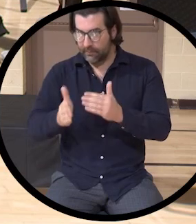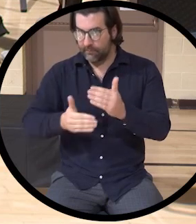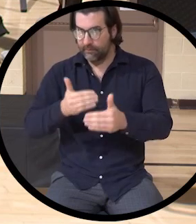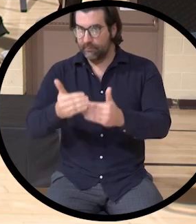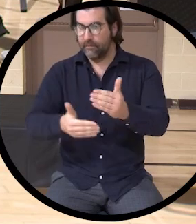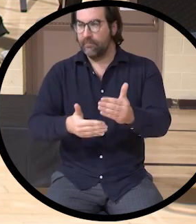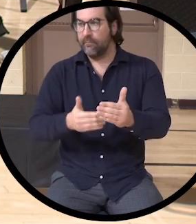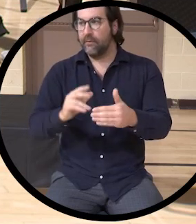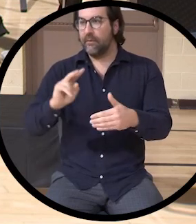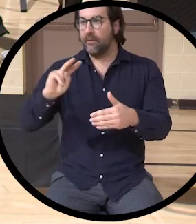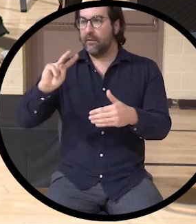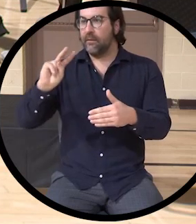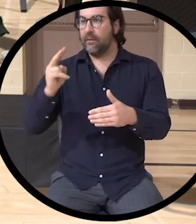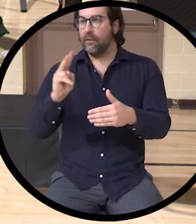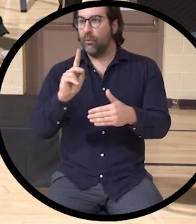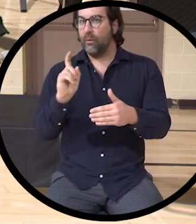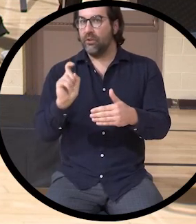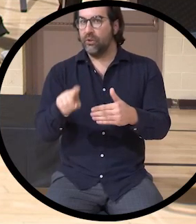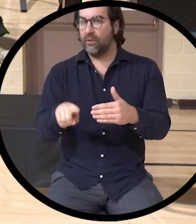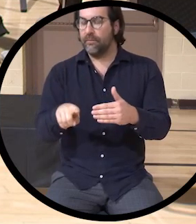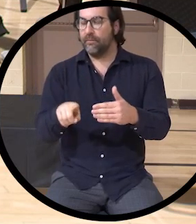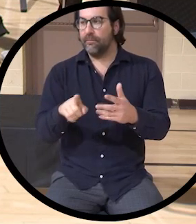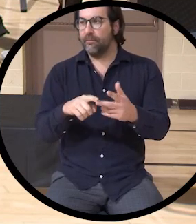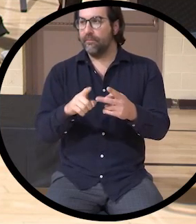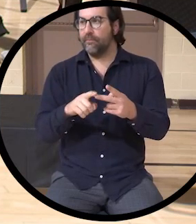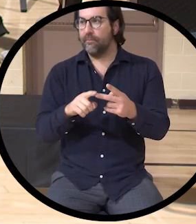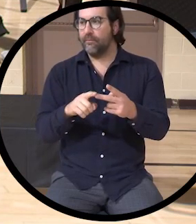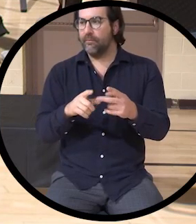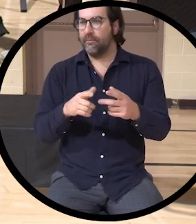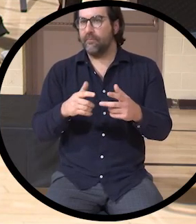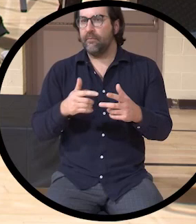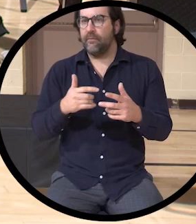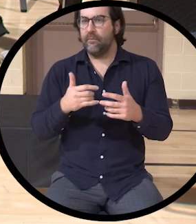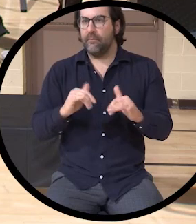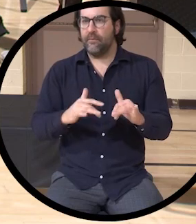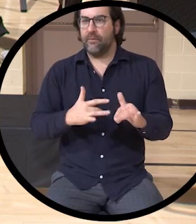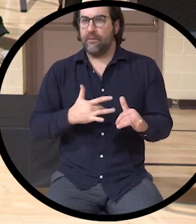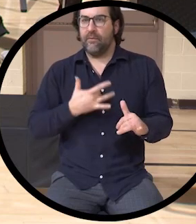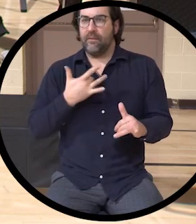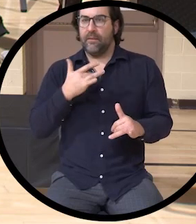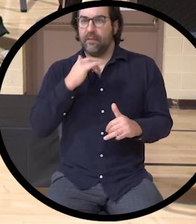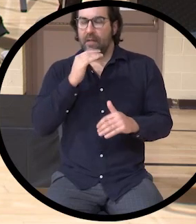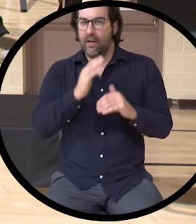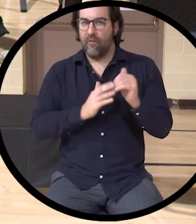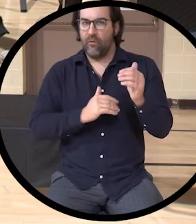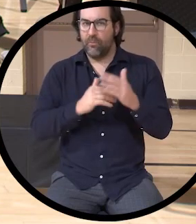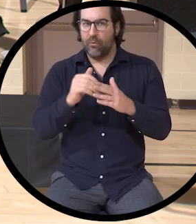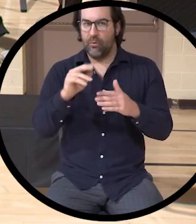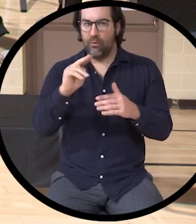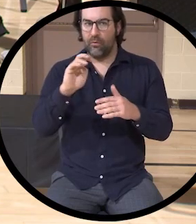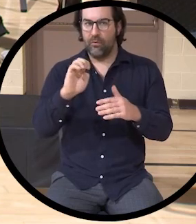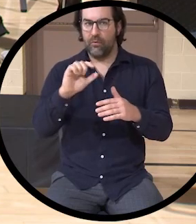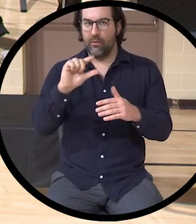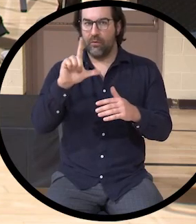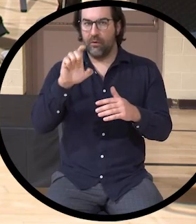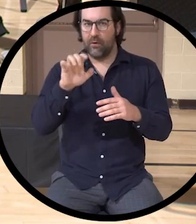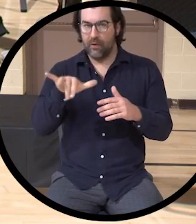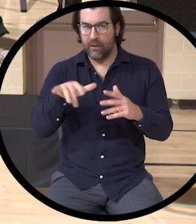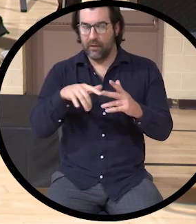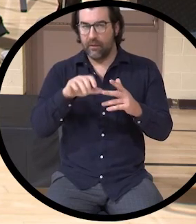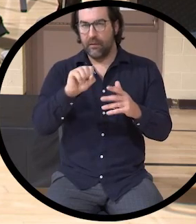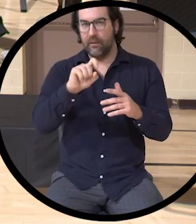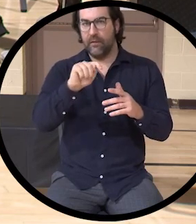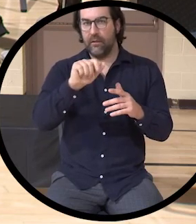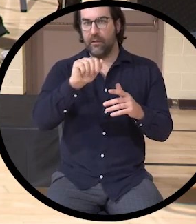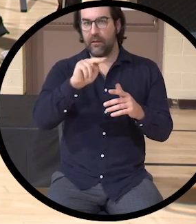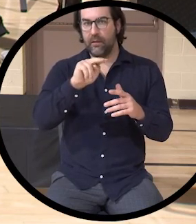the second question was about still feeling uncomfortable on Negley and presumably potentially on Stanton